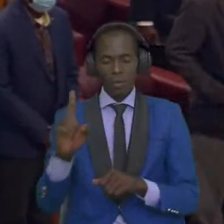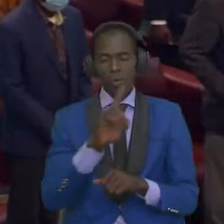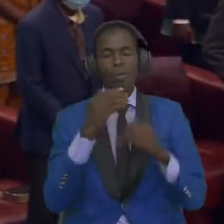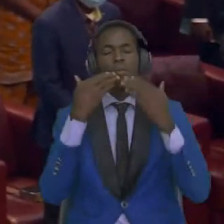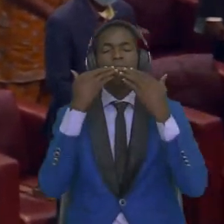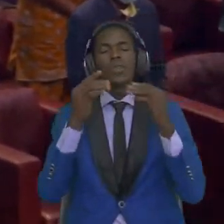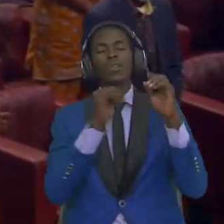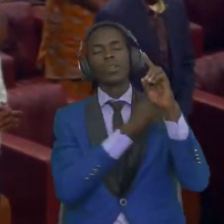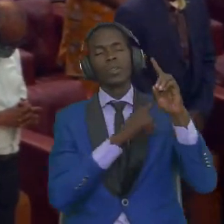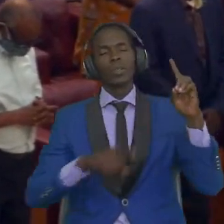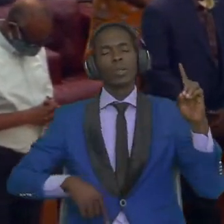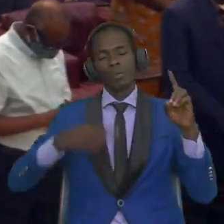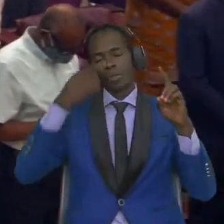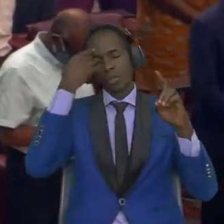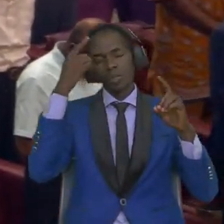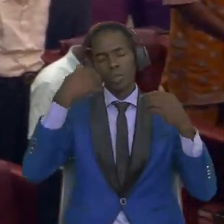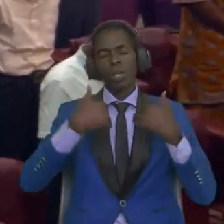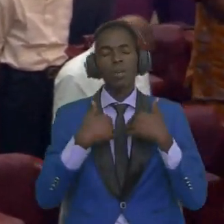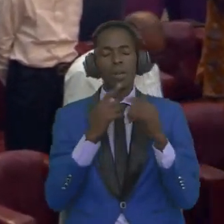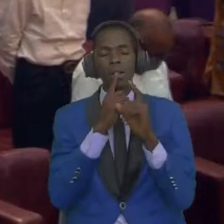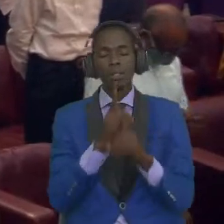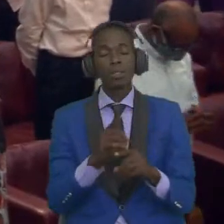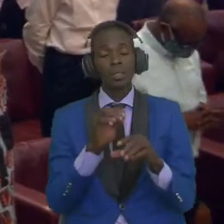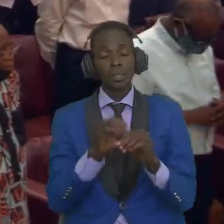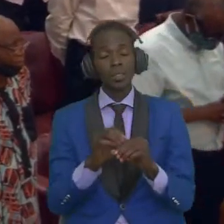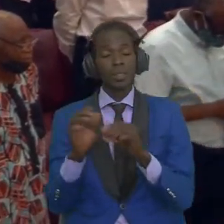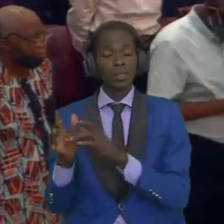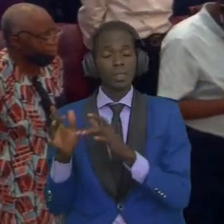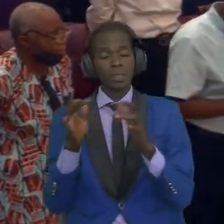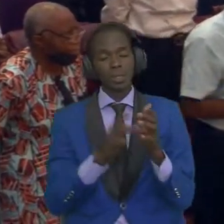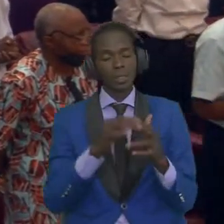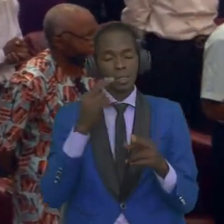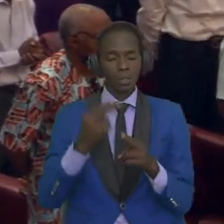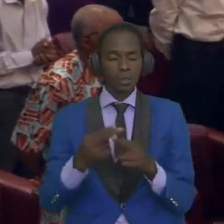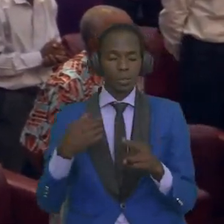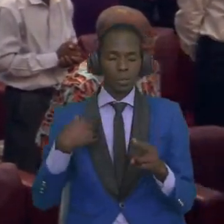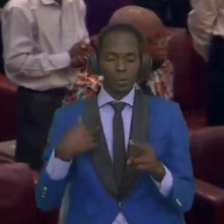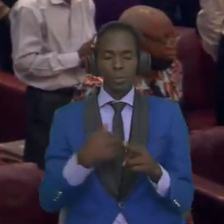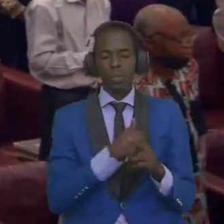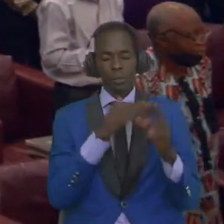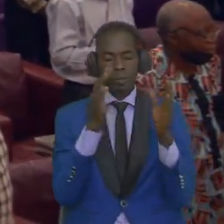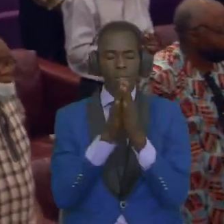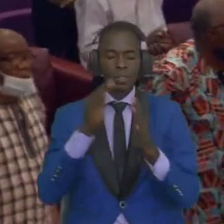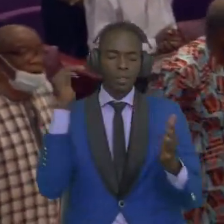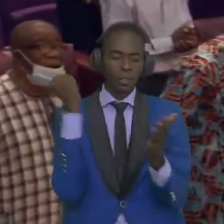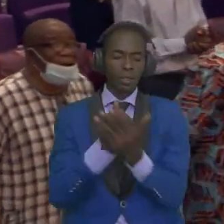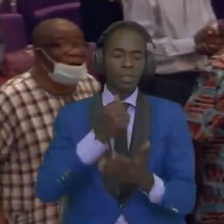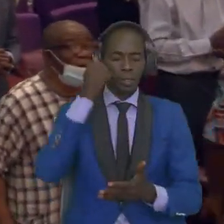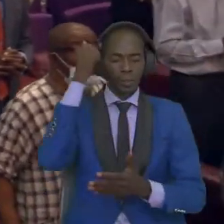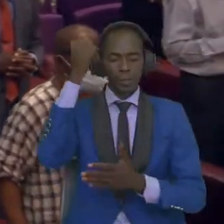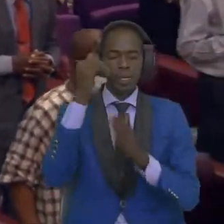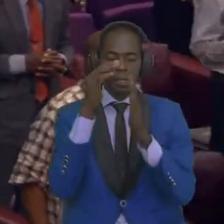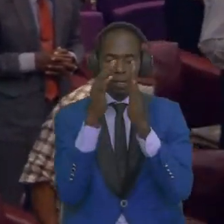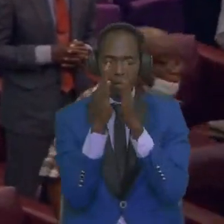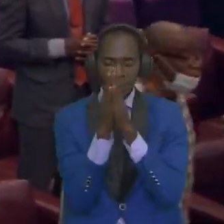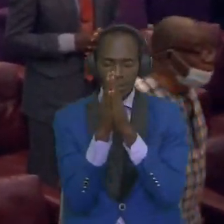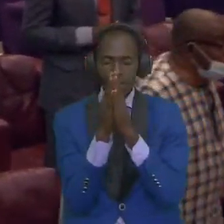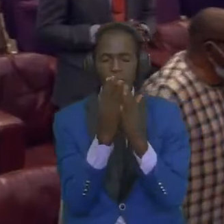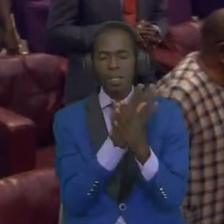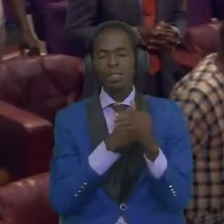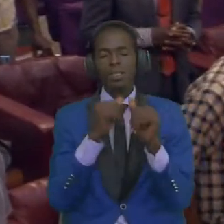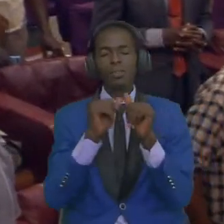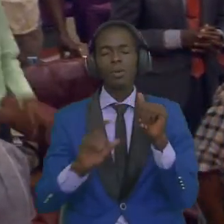Thank you, Lord, because we know you have answered. In Jesus' name we pray.